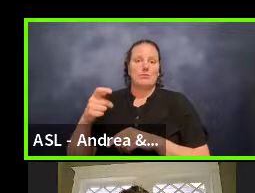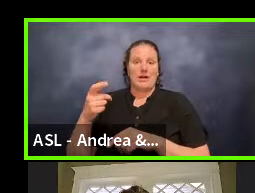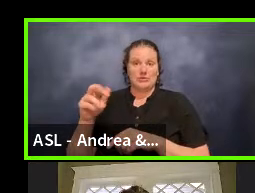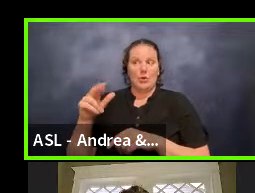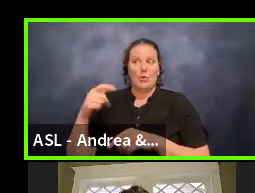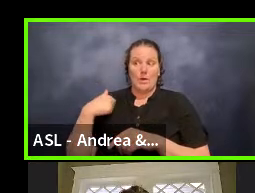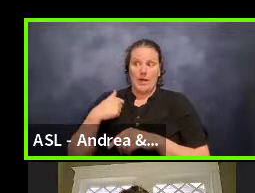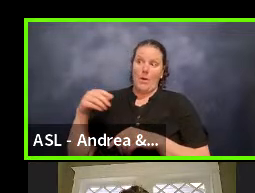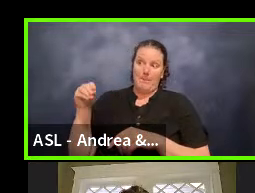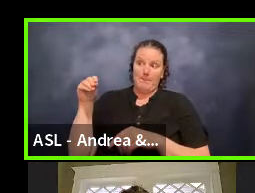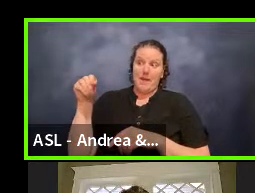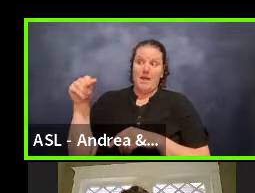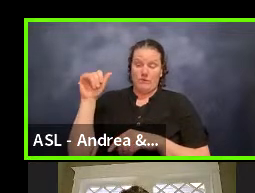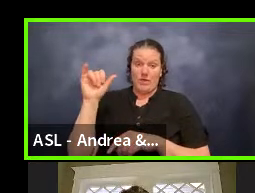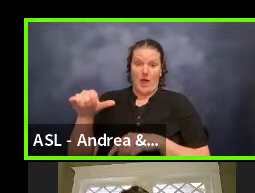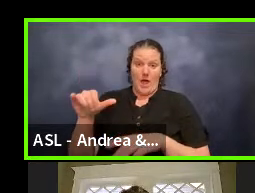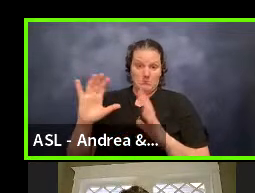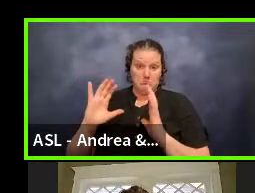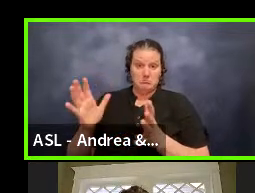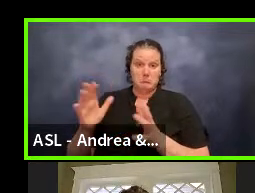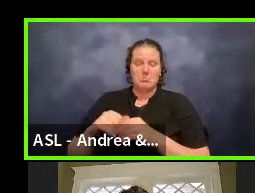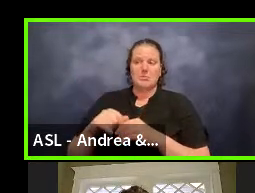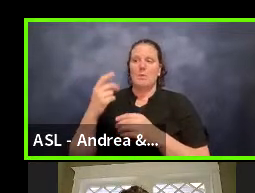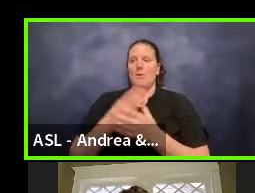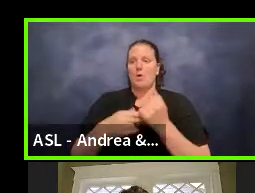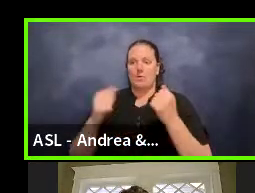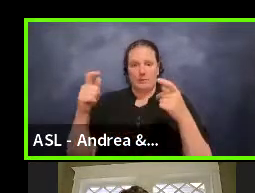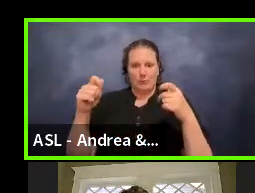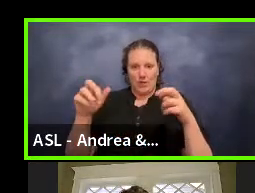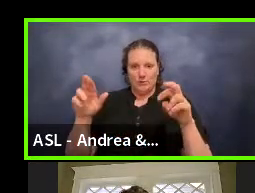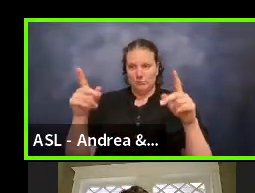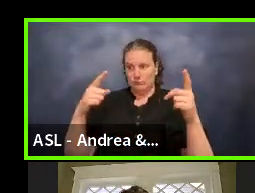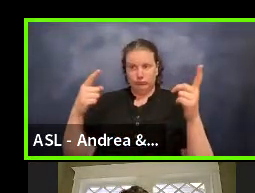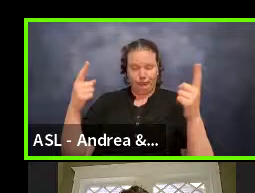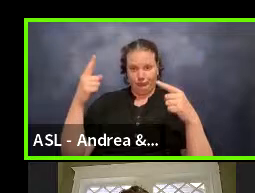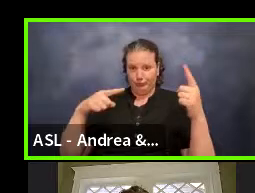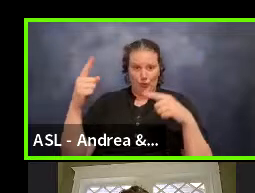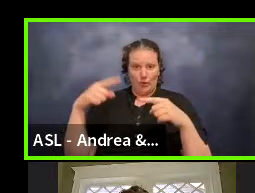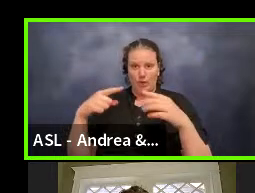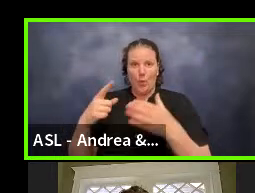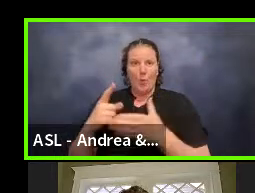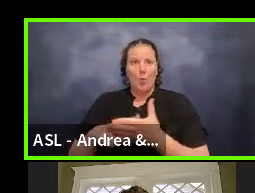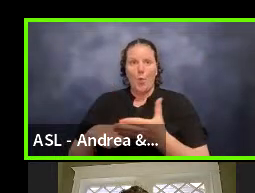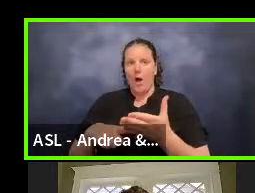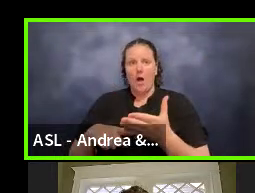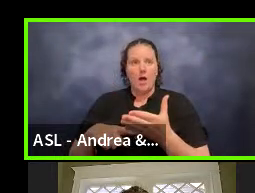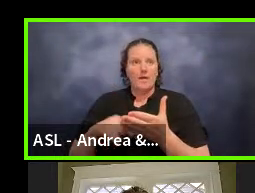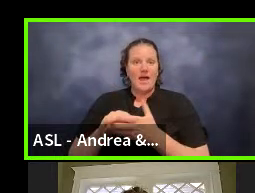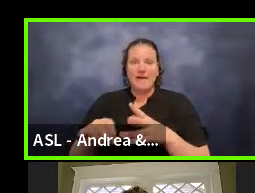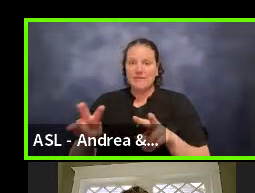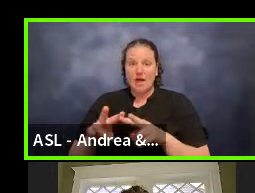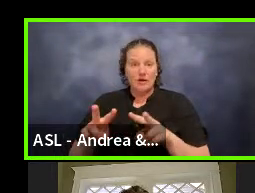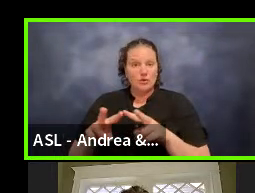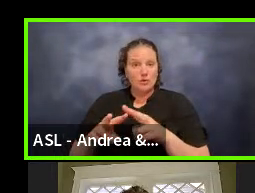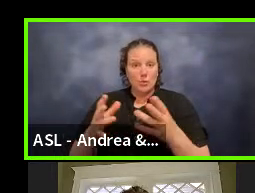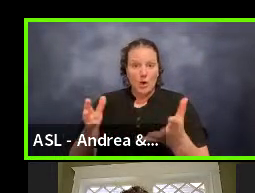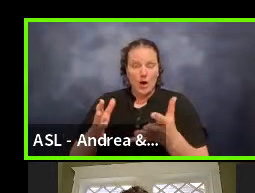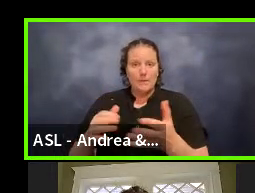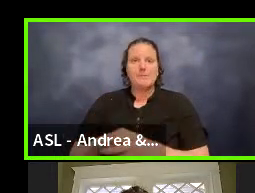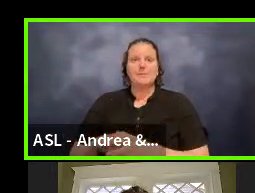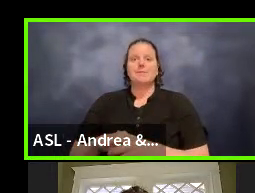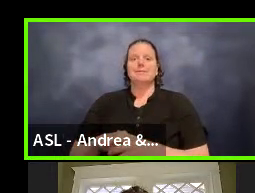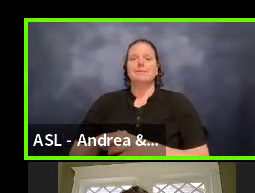pay for. And then those two appraisers will come to an agreement on what that appraised value is.